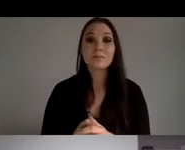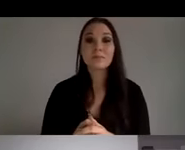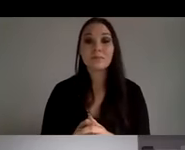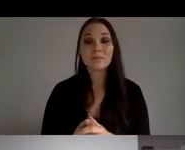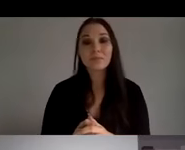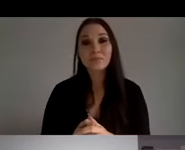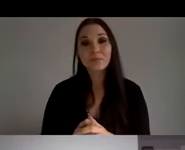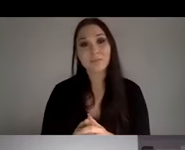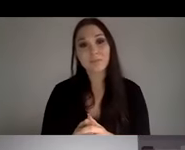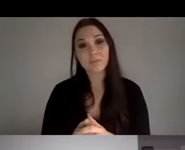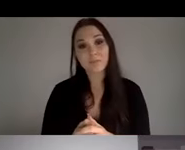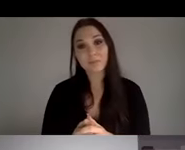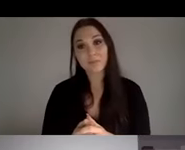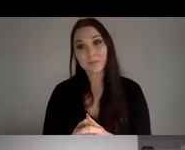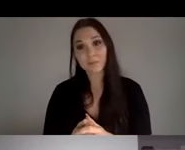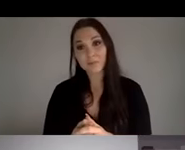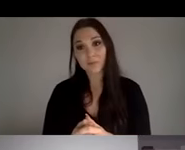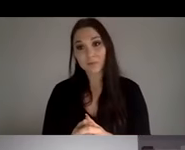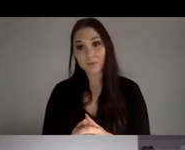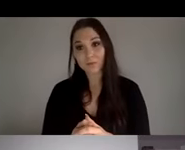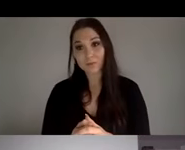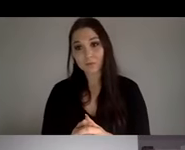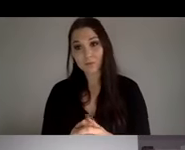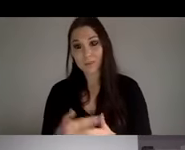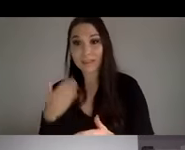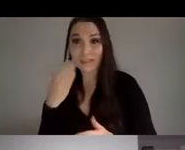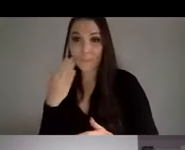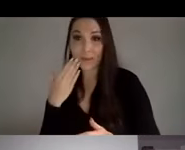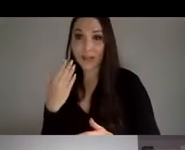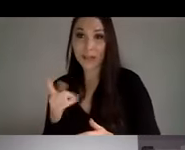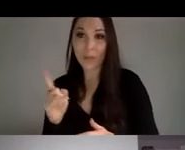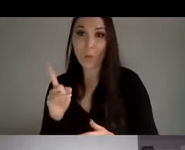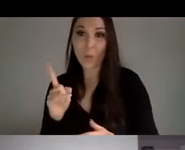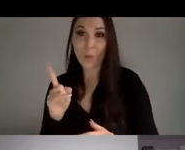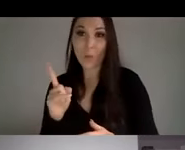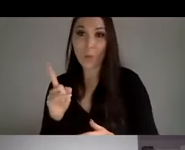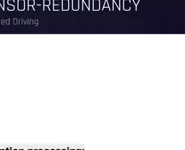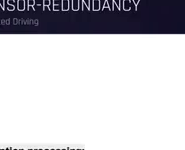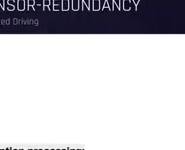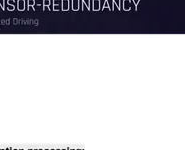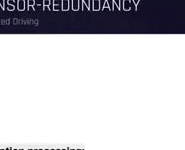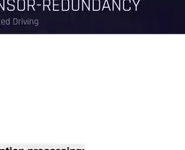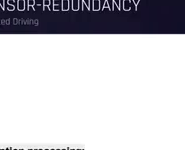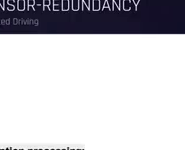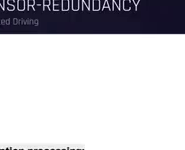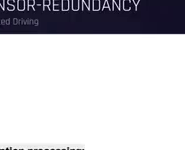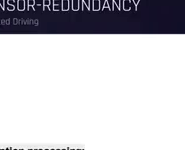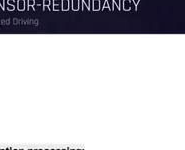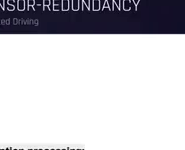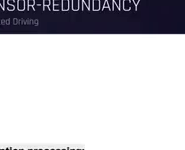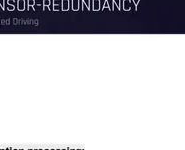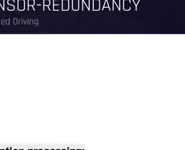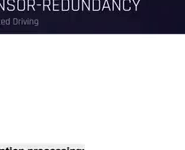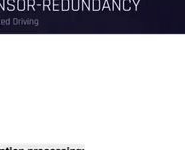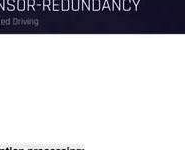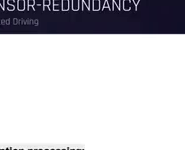with a partner was simply to visualize the safety thing and how important the sensor fusion is now. This is really a small